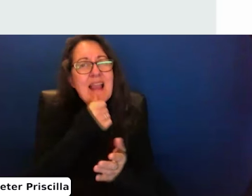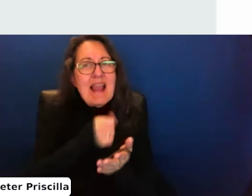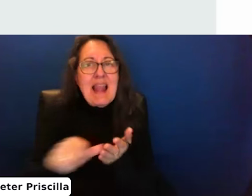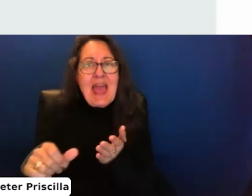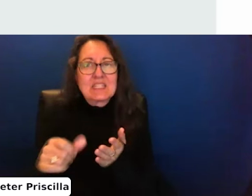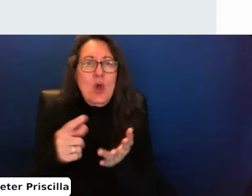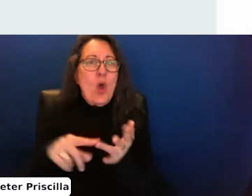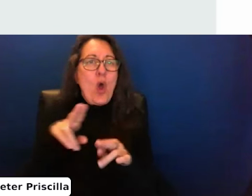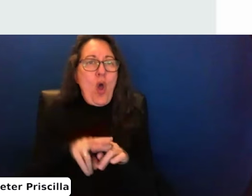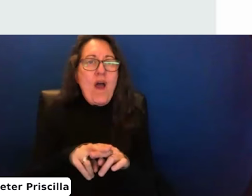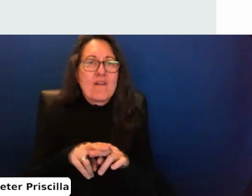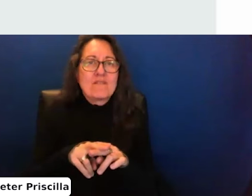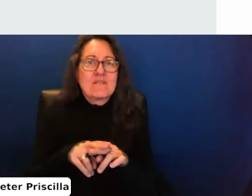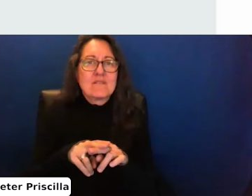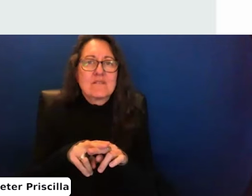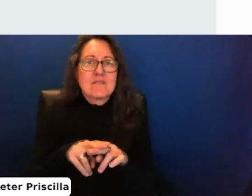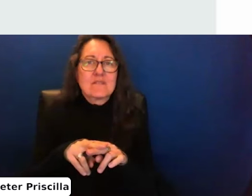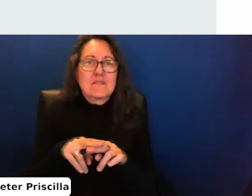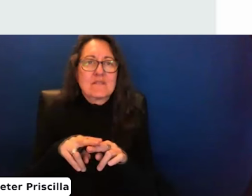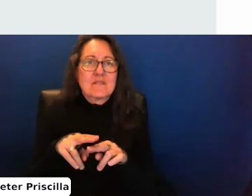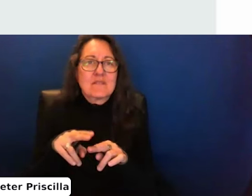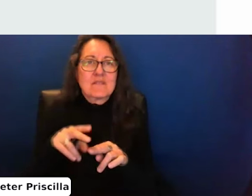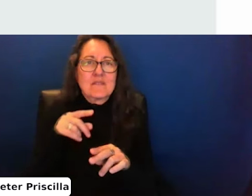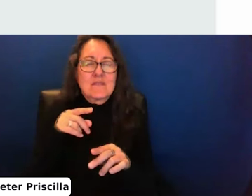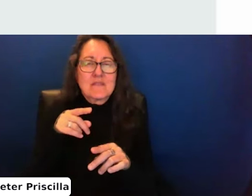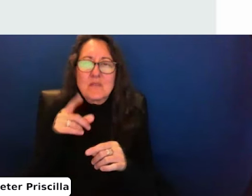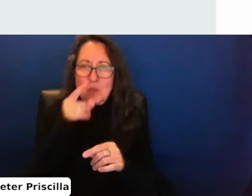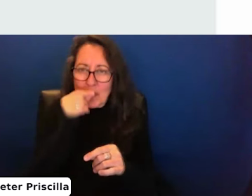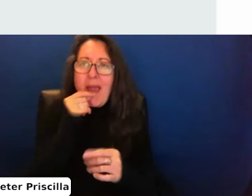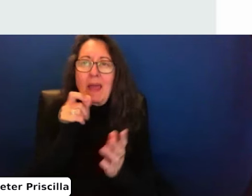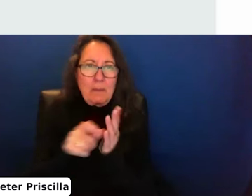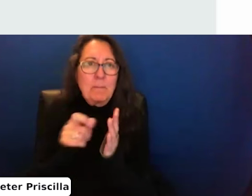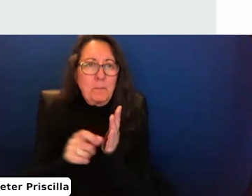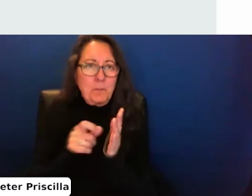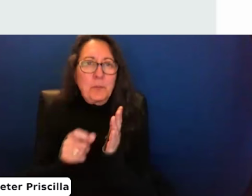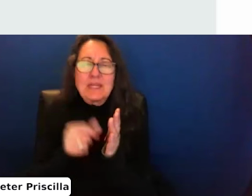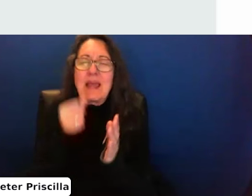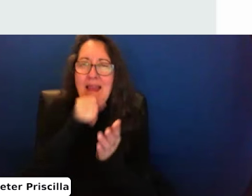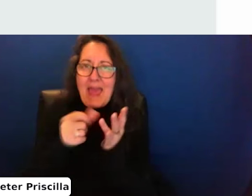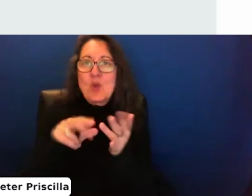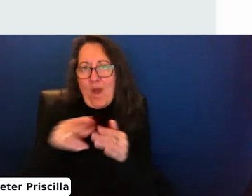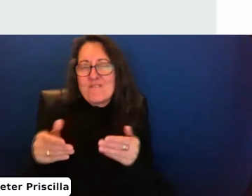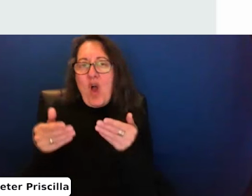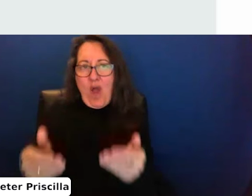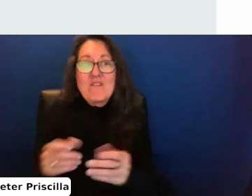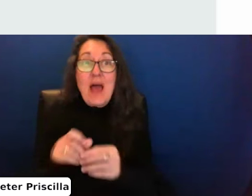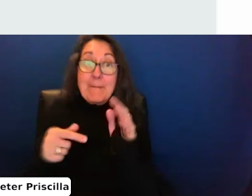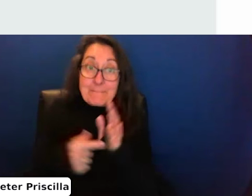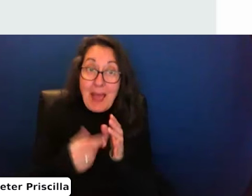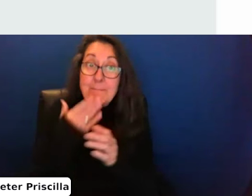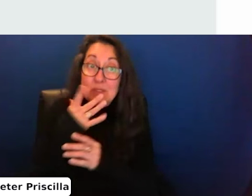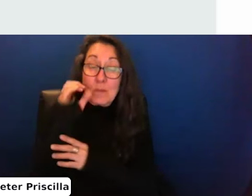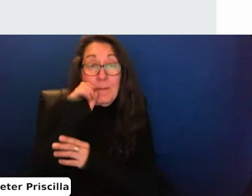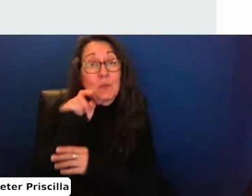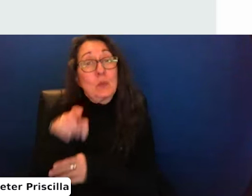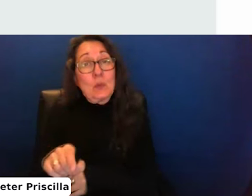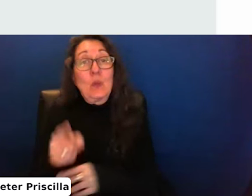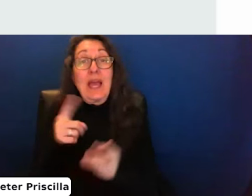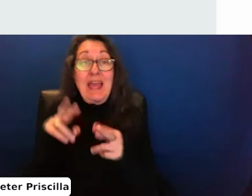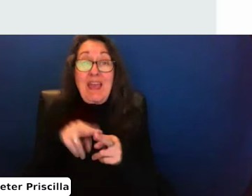But please note, if you are successful in receiving a scholarship, it is conditional on your acceptance and enrollment into